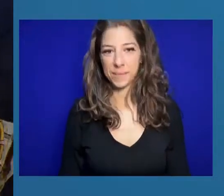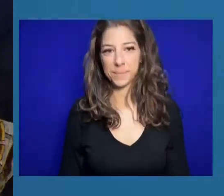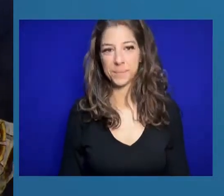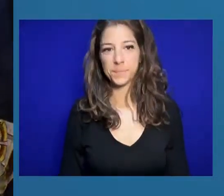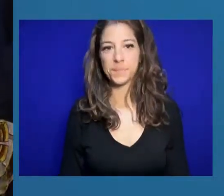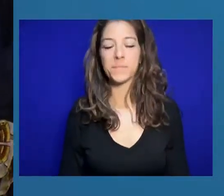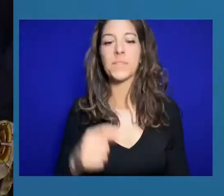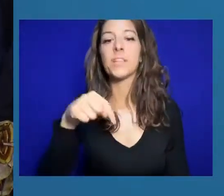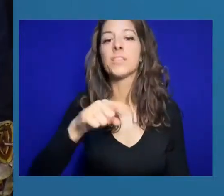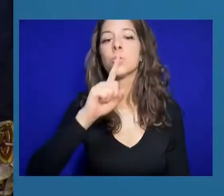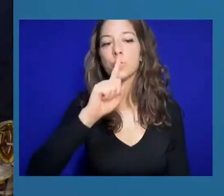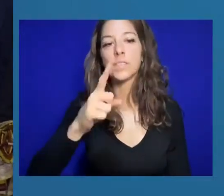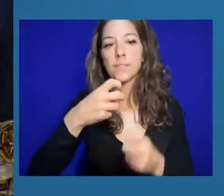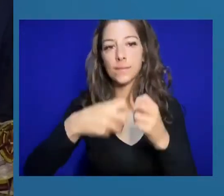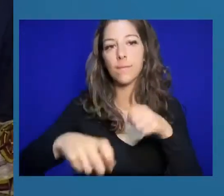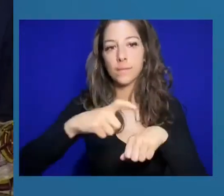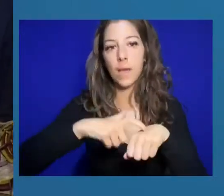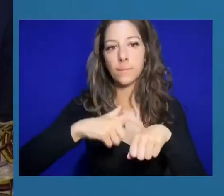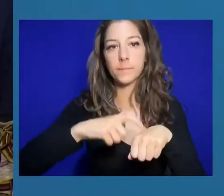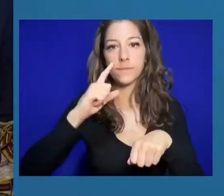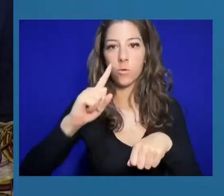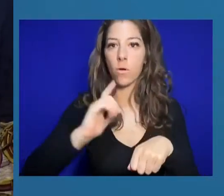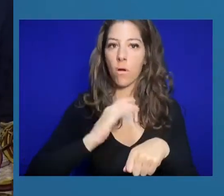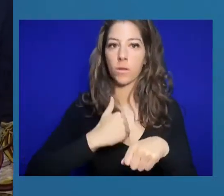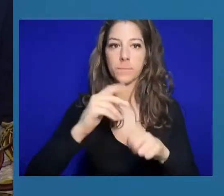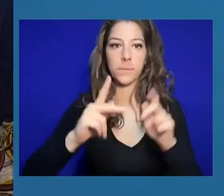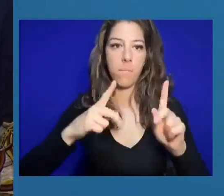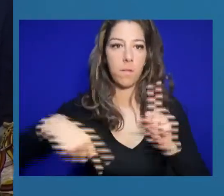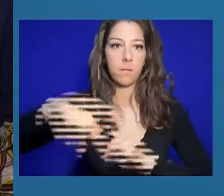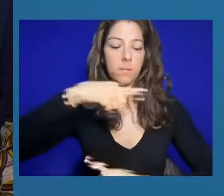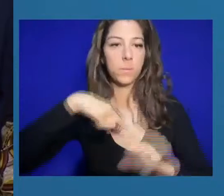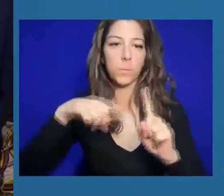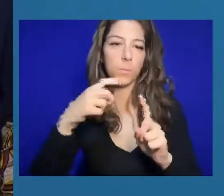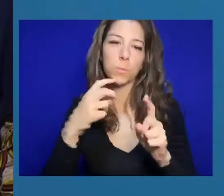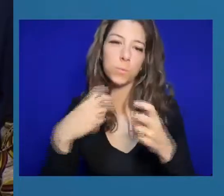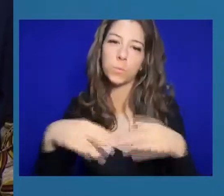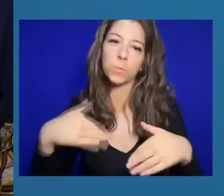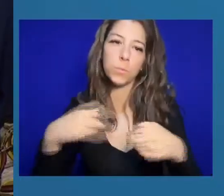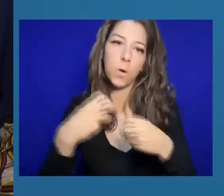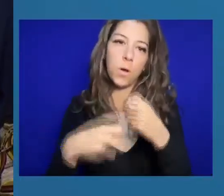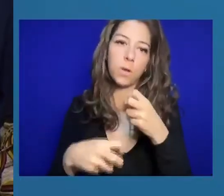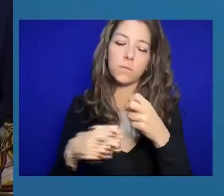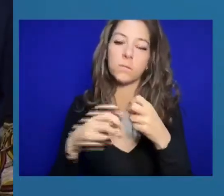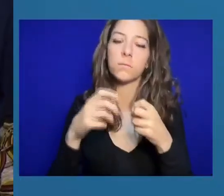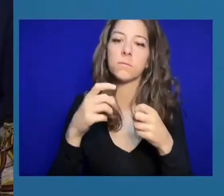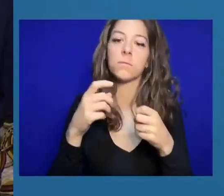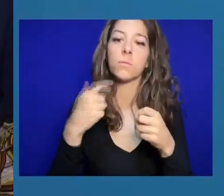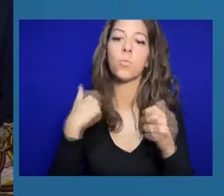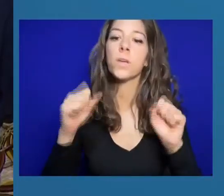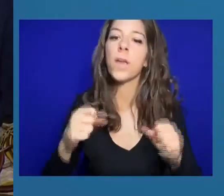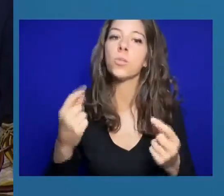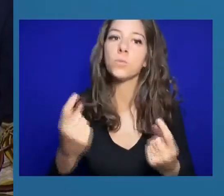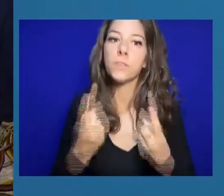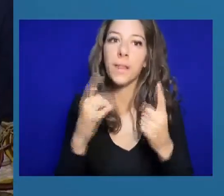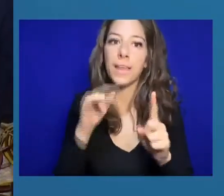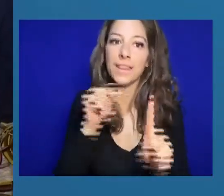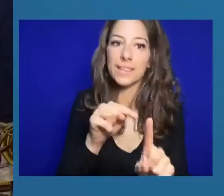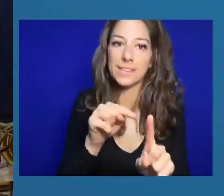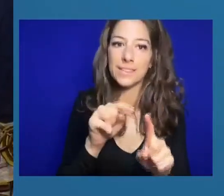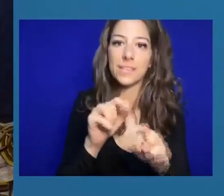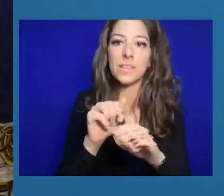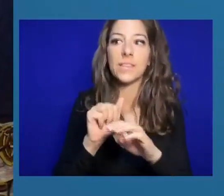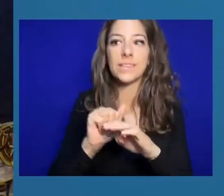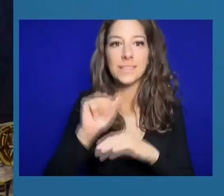These are really tough times for our people. And when we can do something like this, it sends a